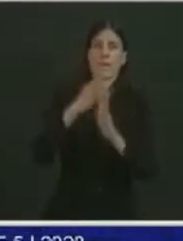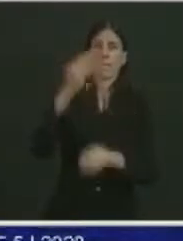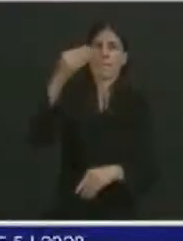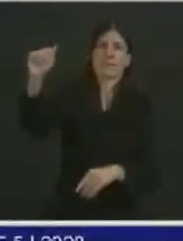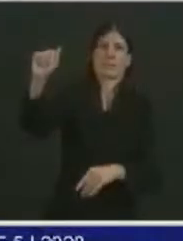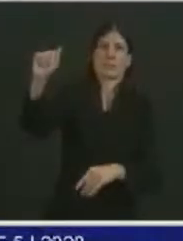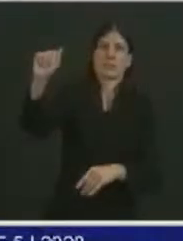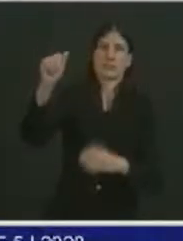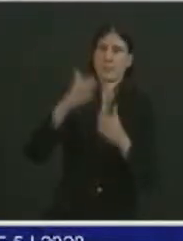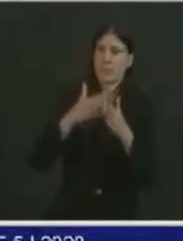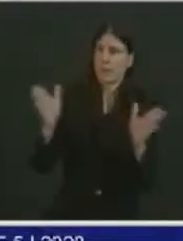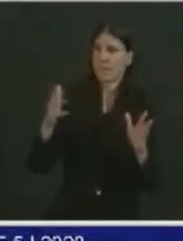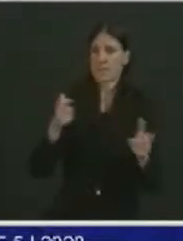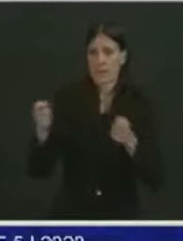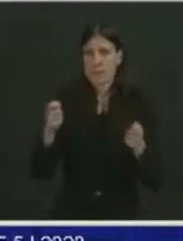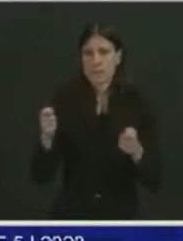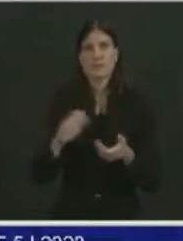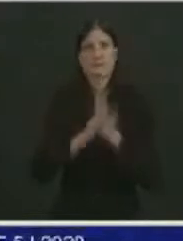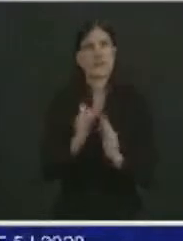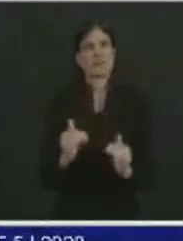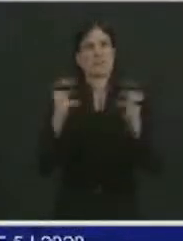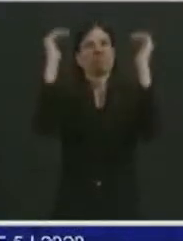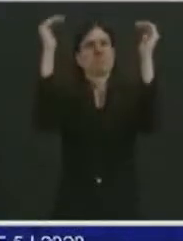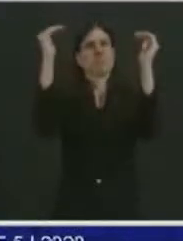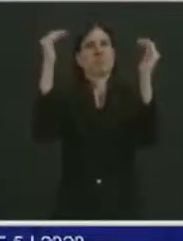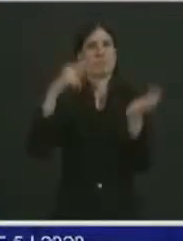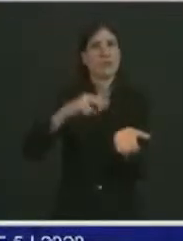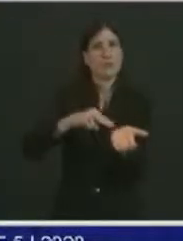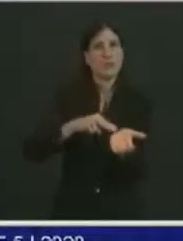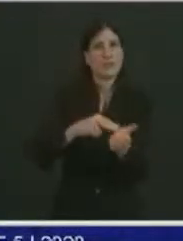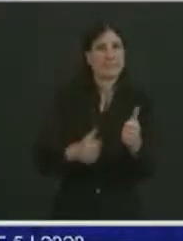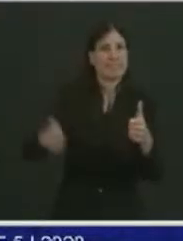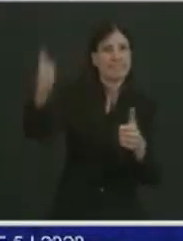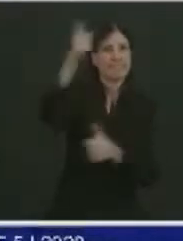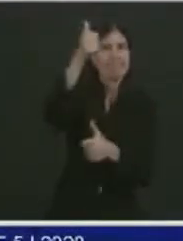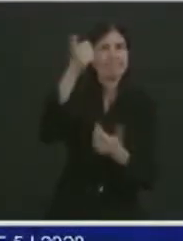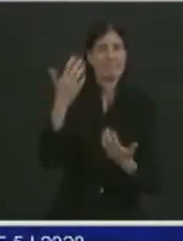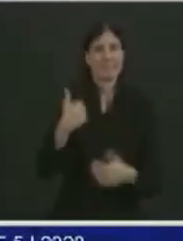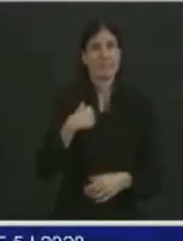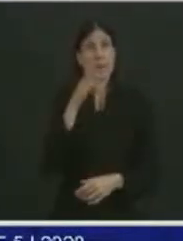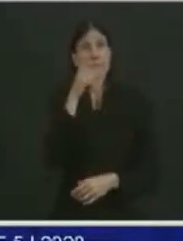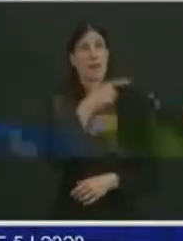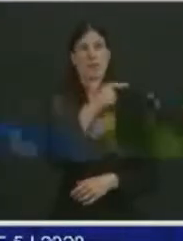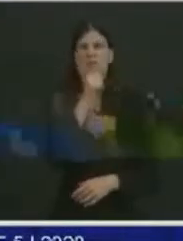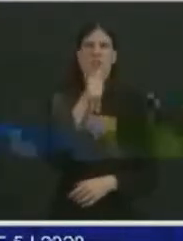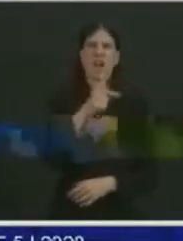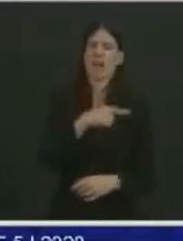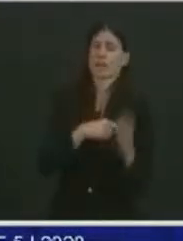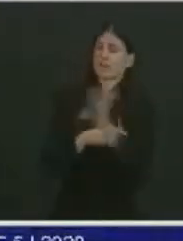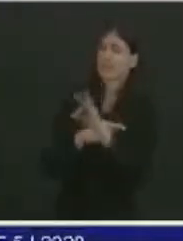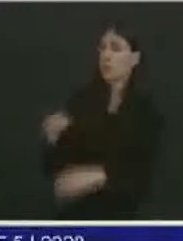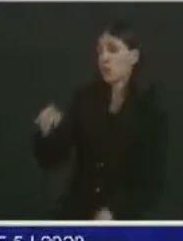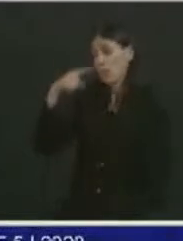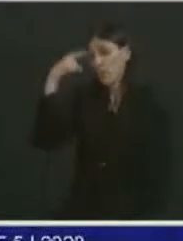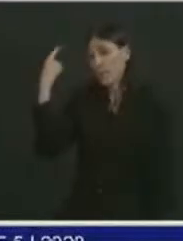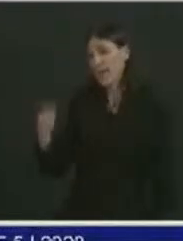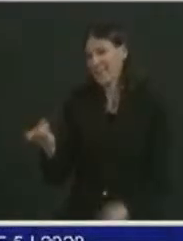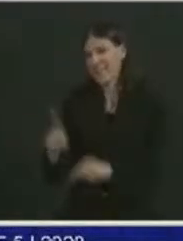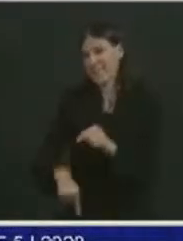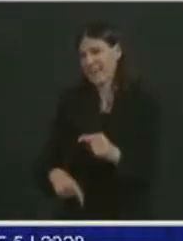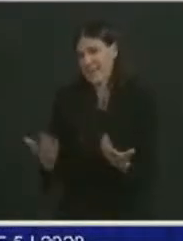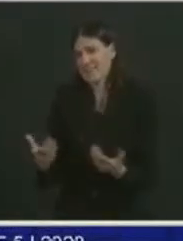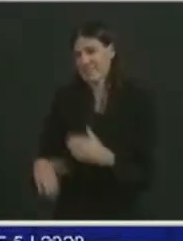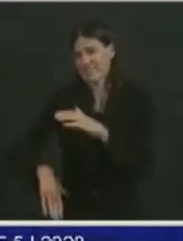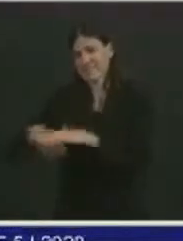administration. So she took what was there and reshaped it to become stronger. And that's what's in my